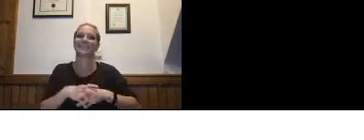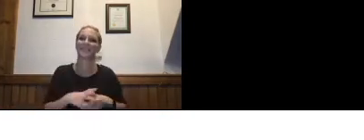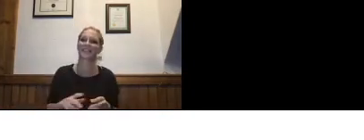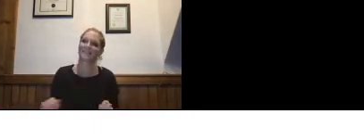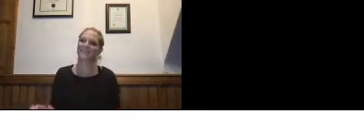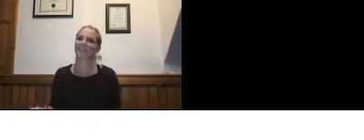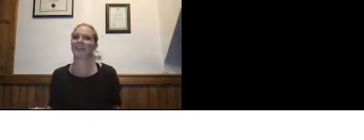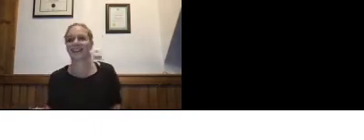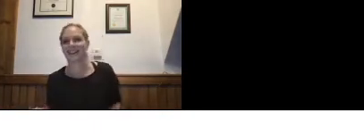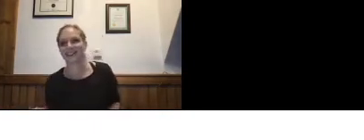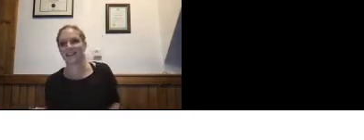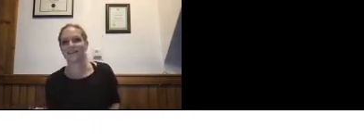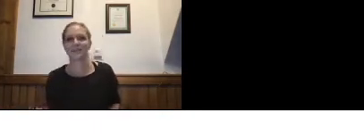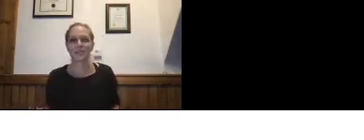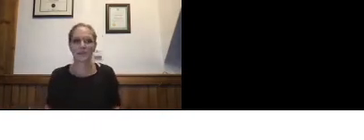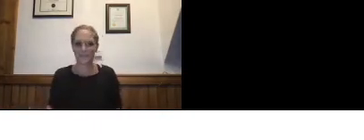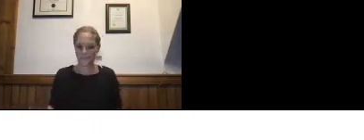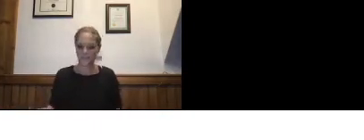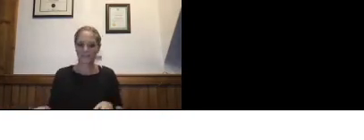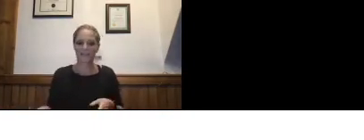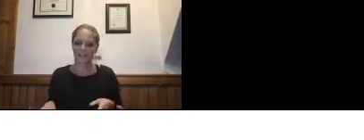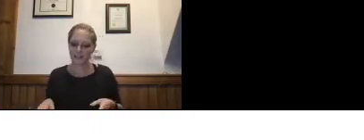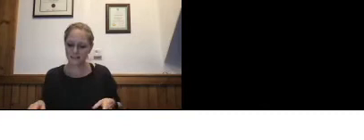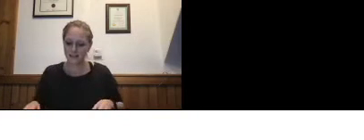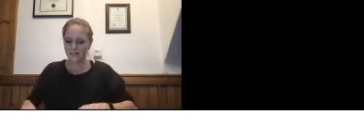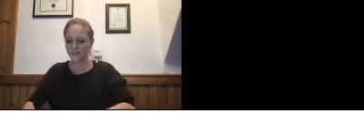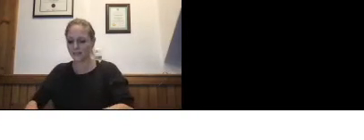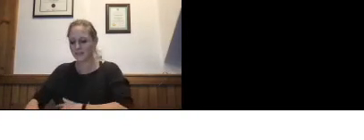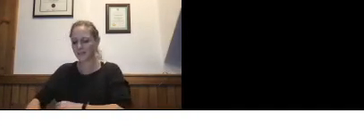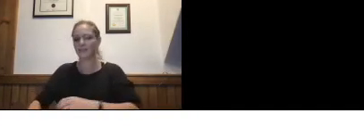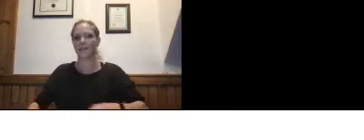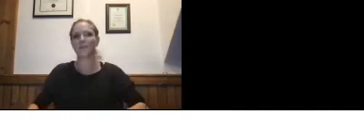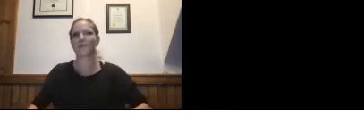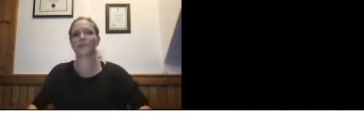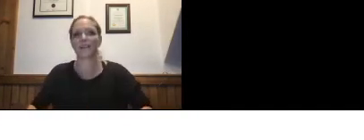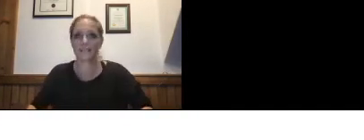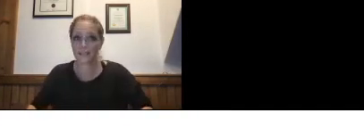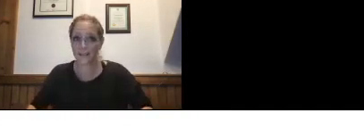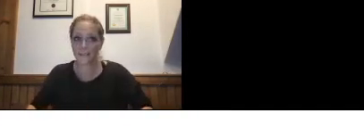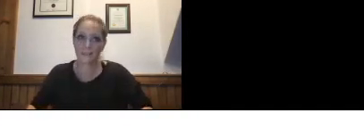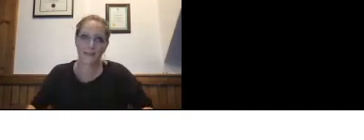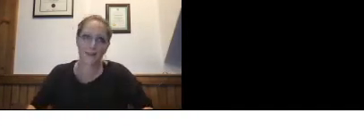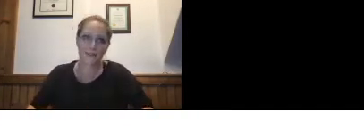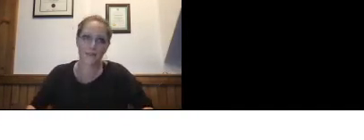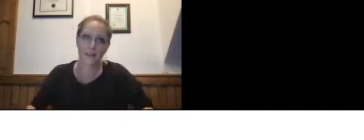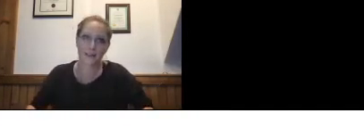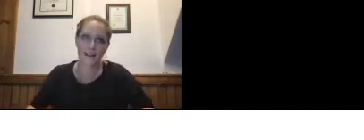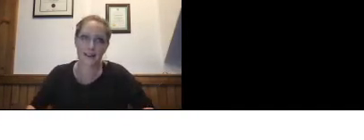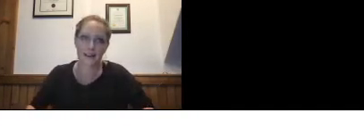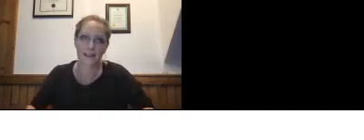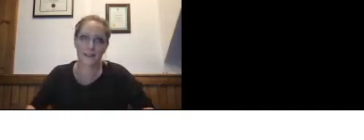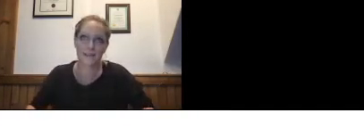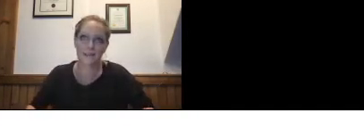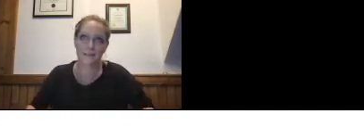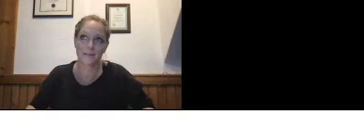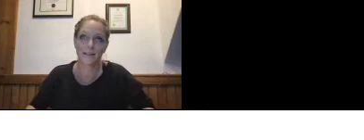right, here they come. All right, well, we'll just wait for these to tick in. This will give us a little bit of an idea of